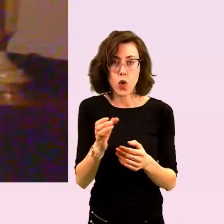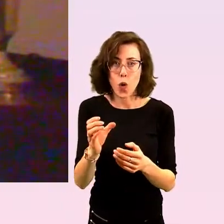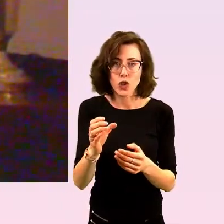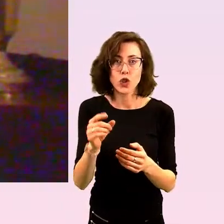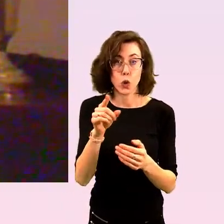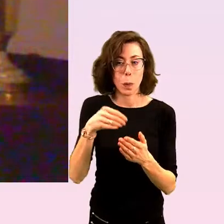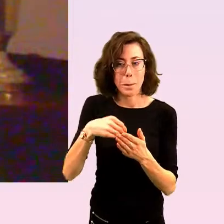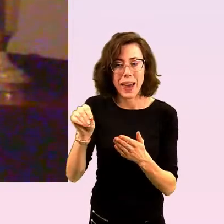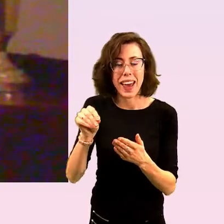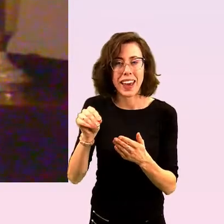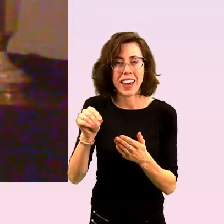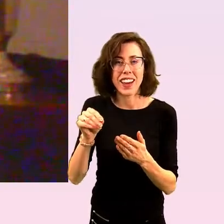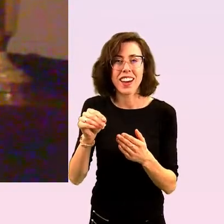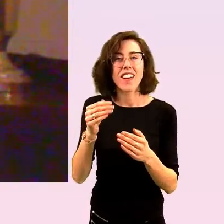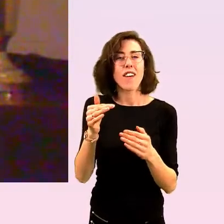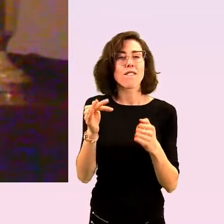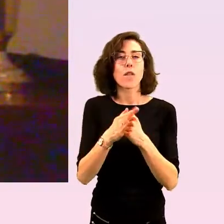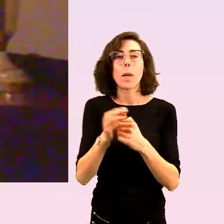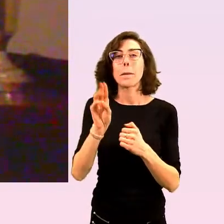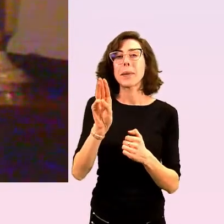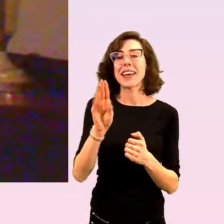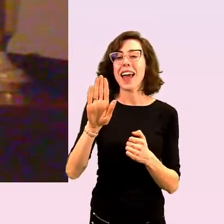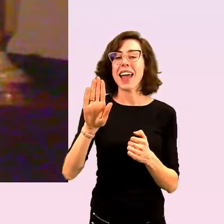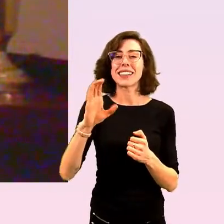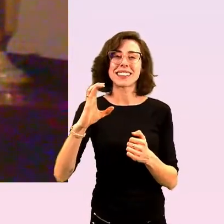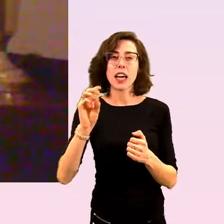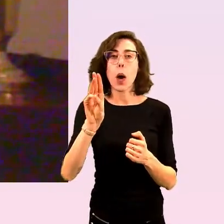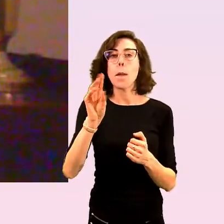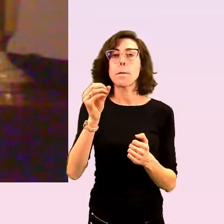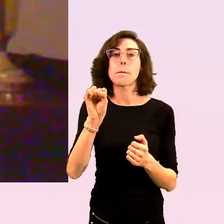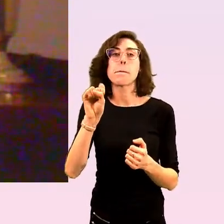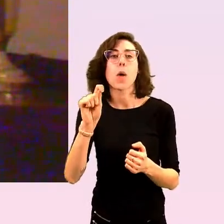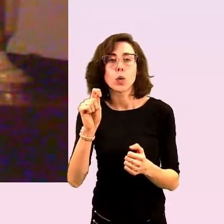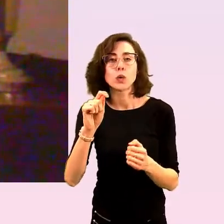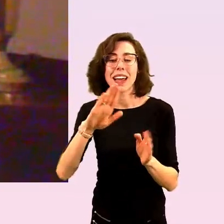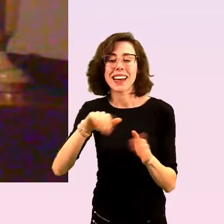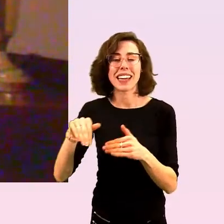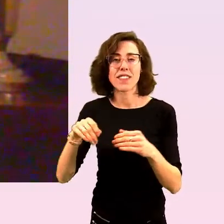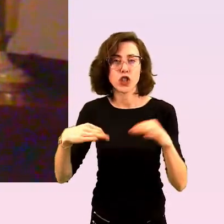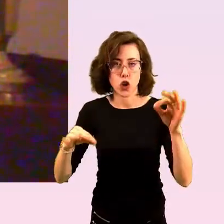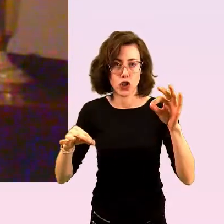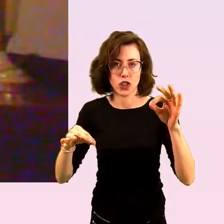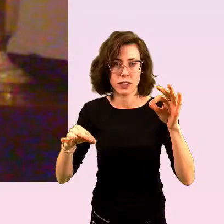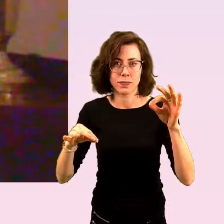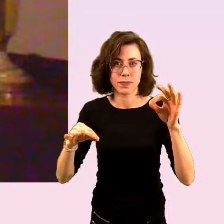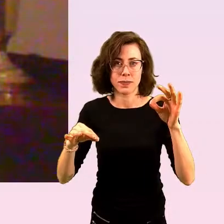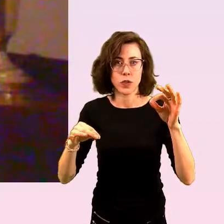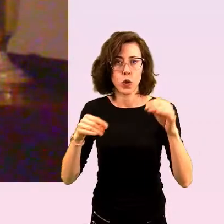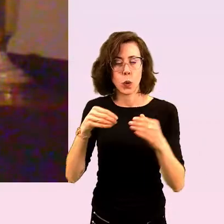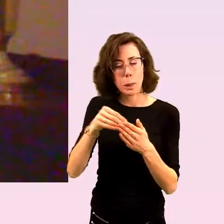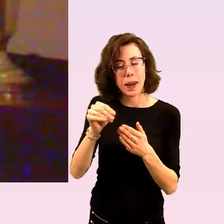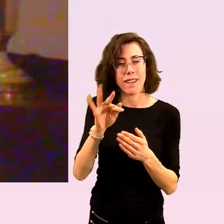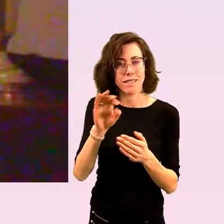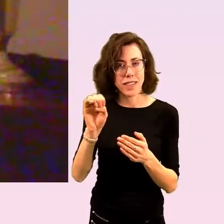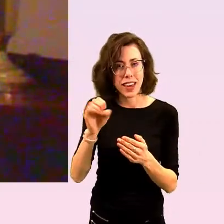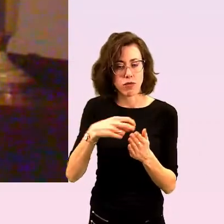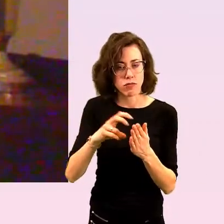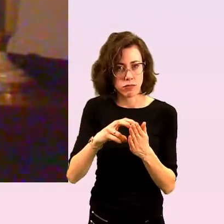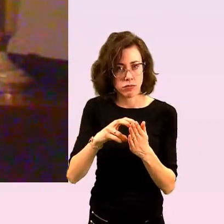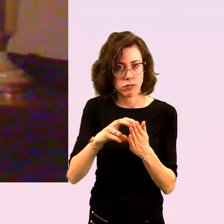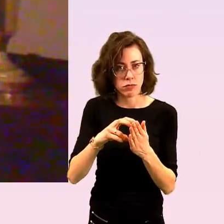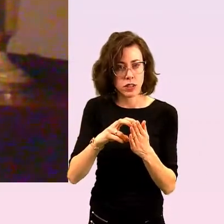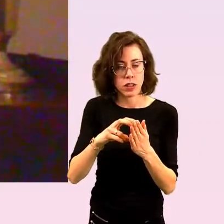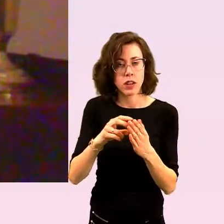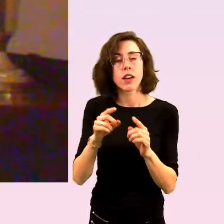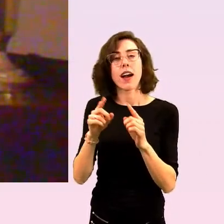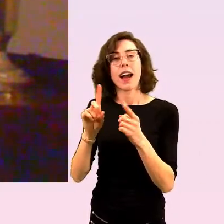fee for post-leaving cert. And the difference, I suppose, just to flag, is apprenticeship, where apprenticeship is employment. So it's